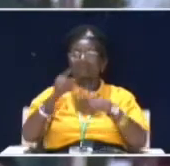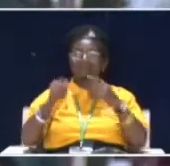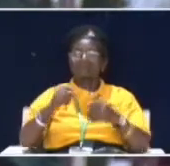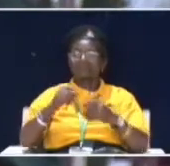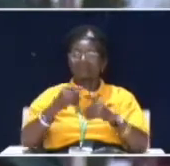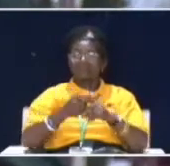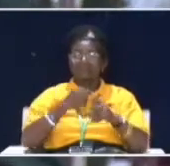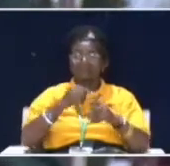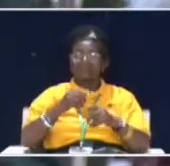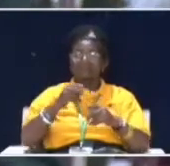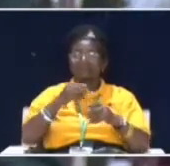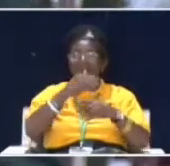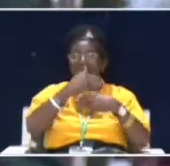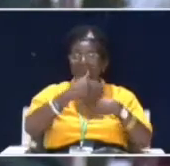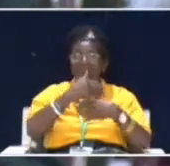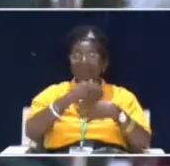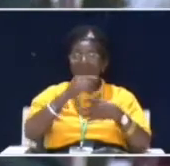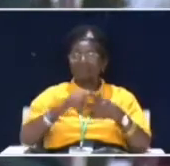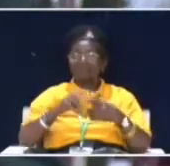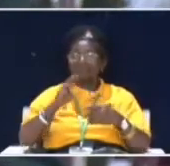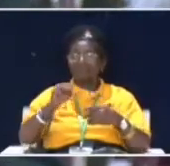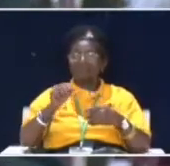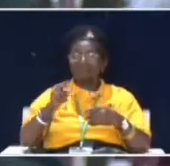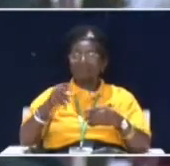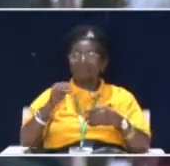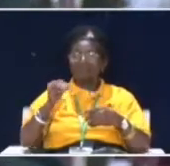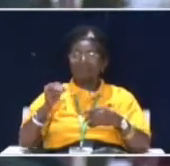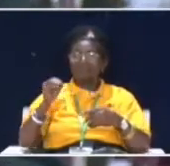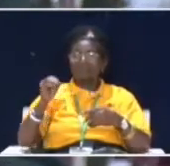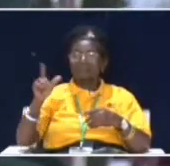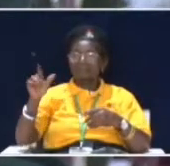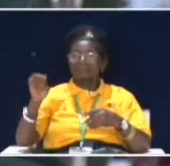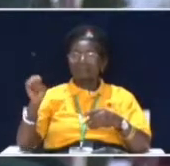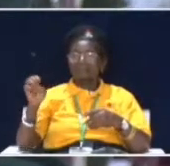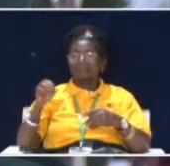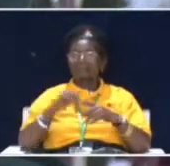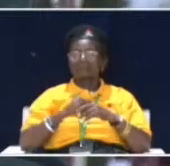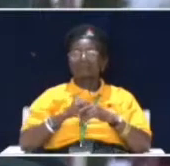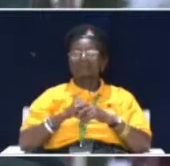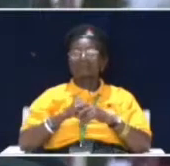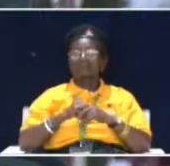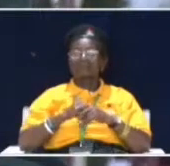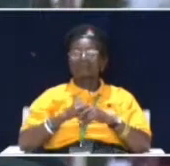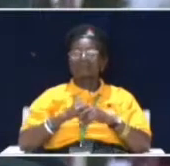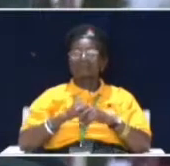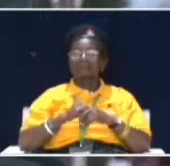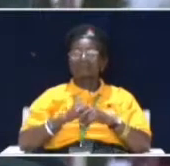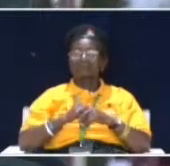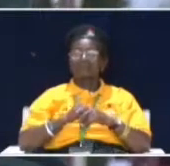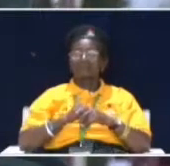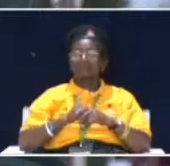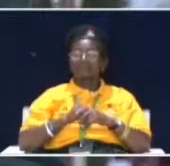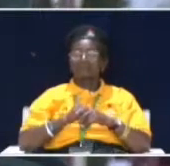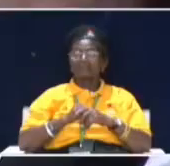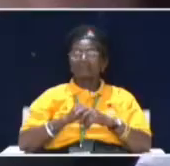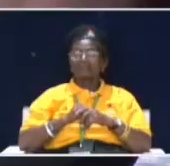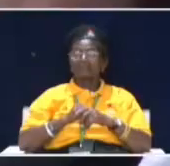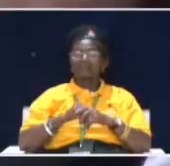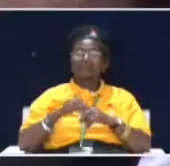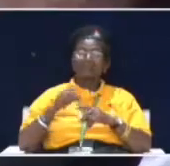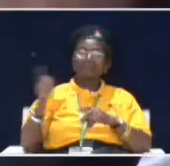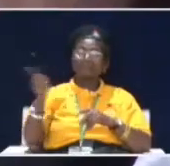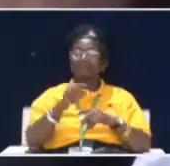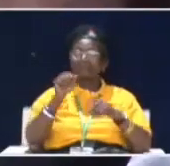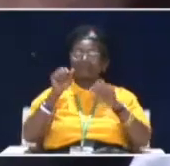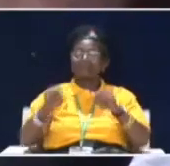whole. A le mu o kuro ni ipo eni ti amularada lo si ipo eni ti ara re di pipe. You can move